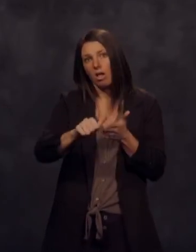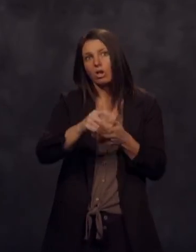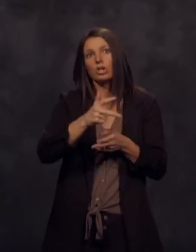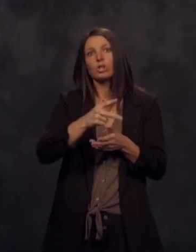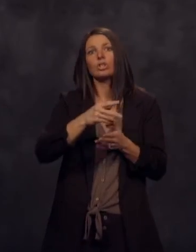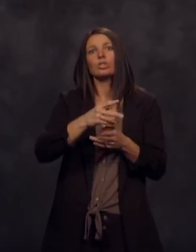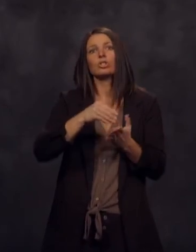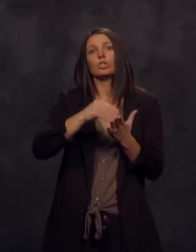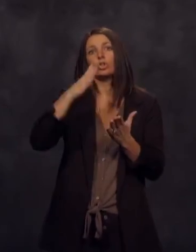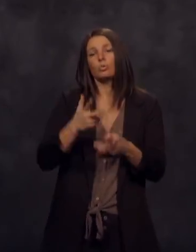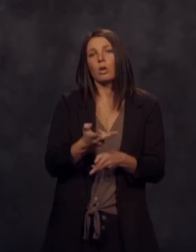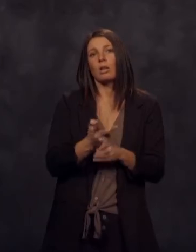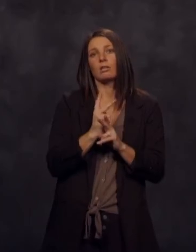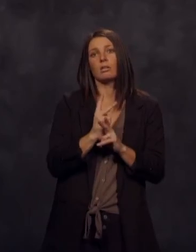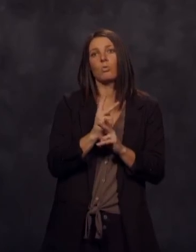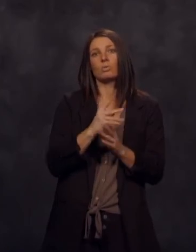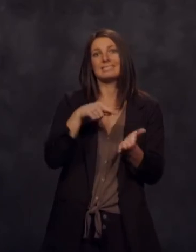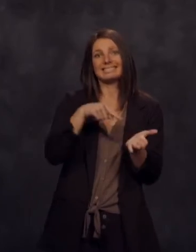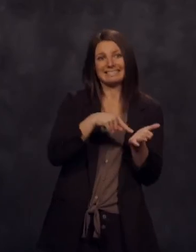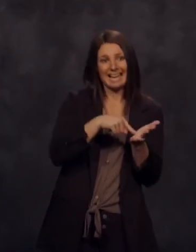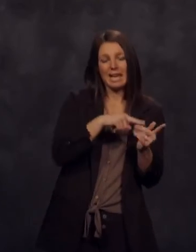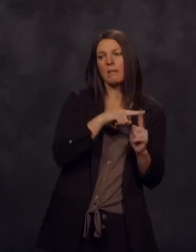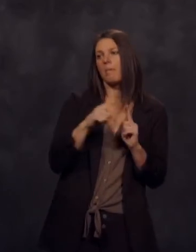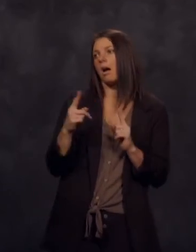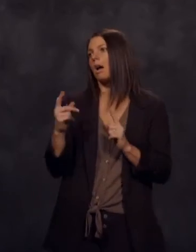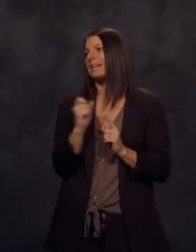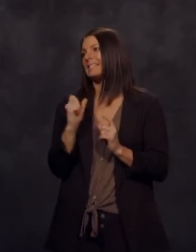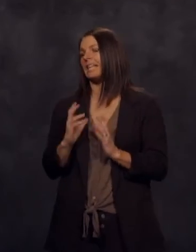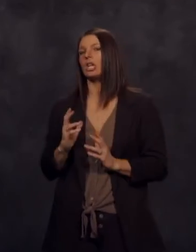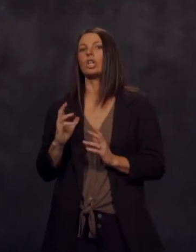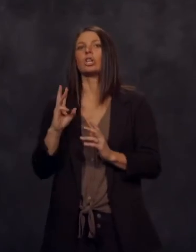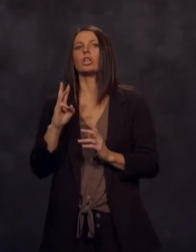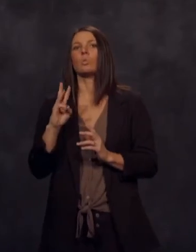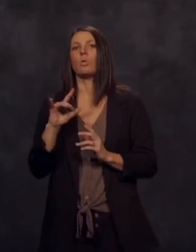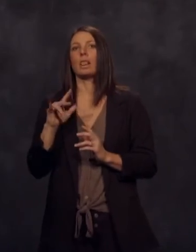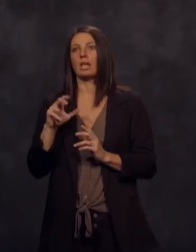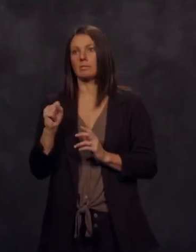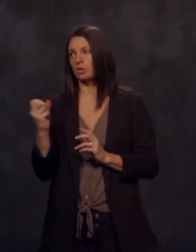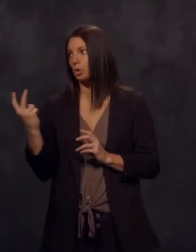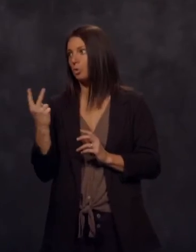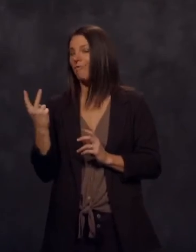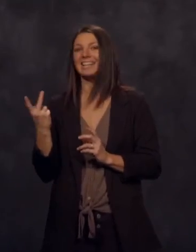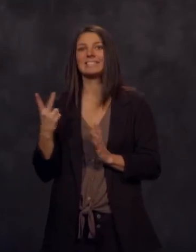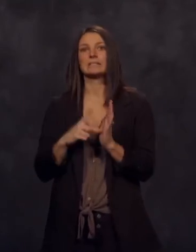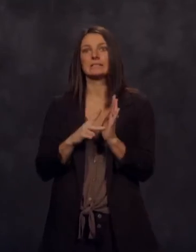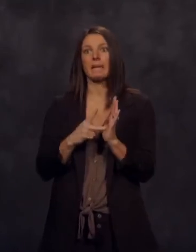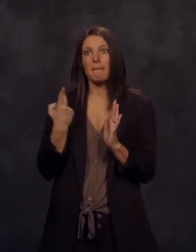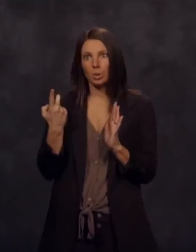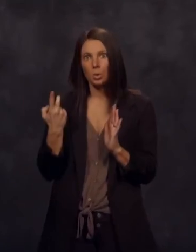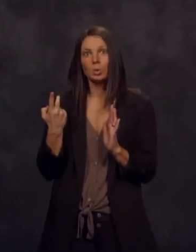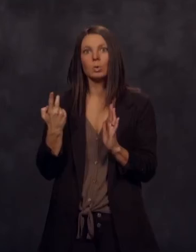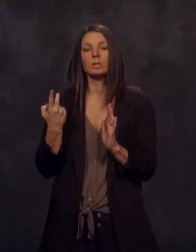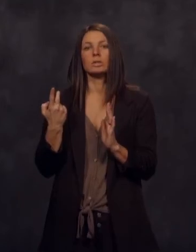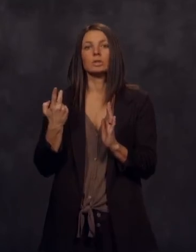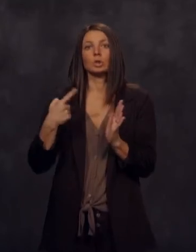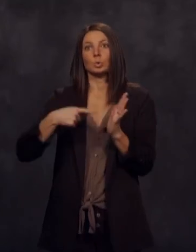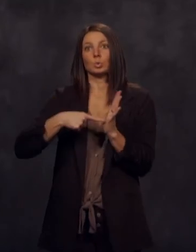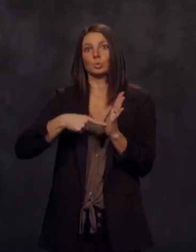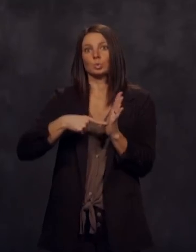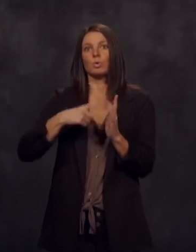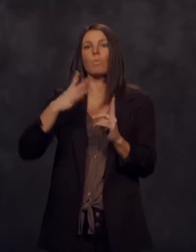loan debt. Now, I can say Senator Williams and I have been candid about ours. It's double that in some because we've gone beyond